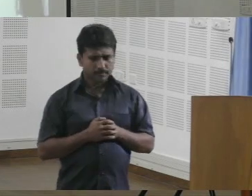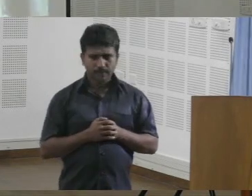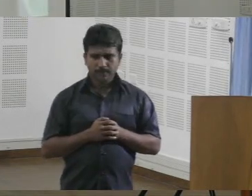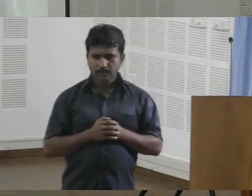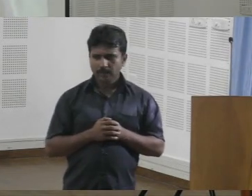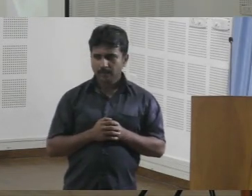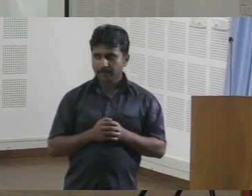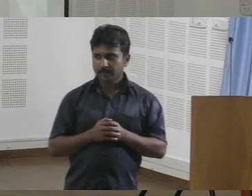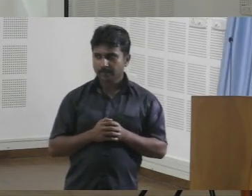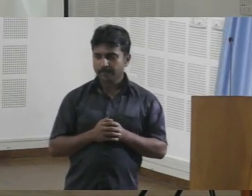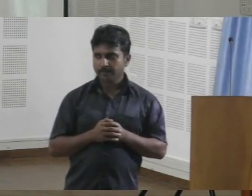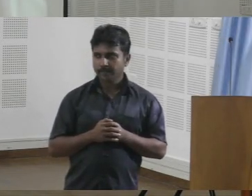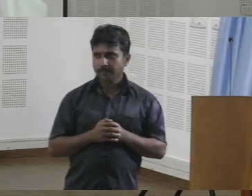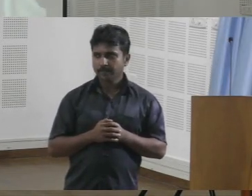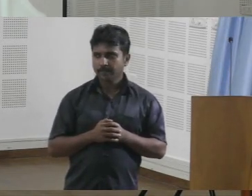About me.